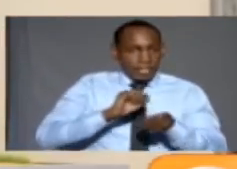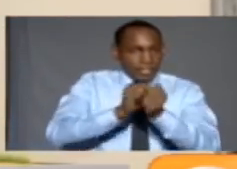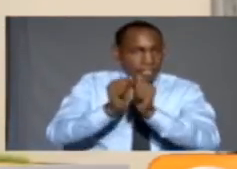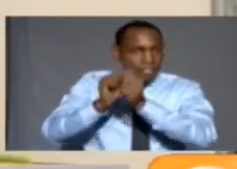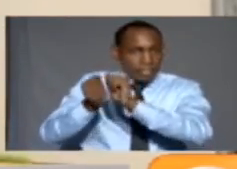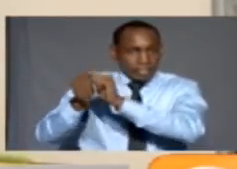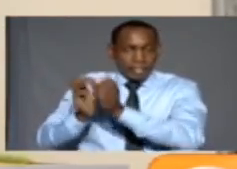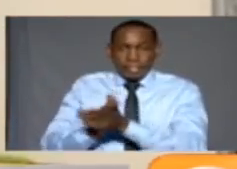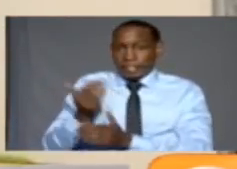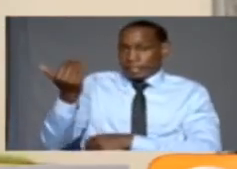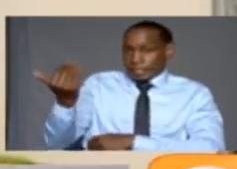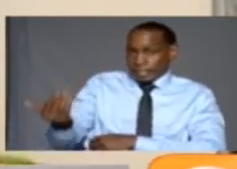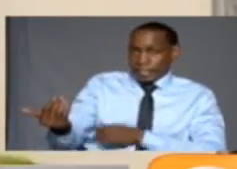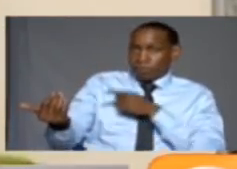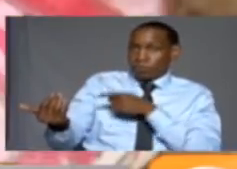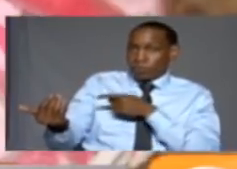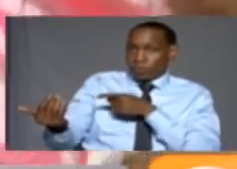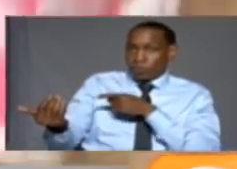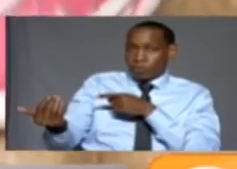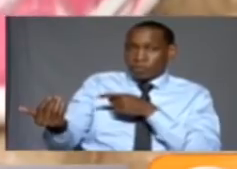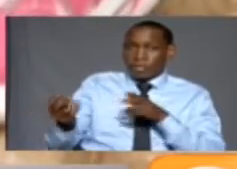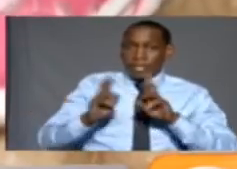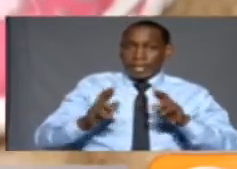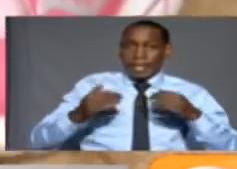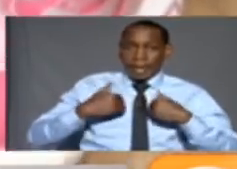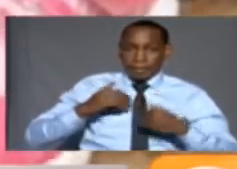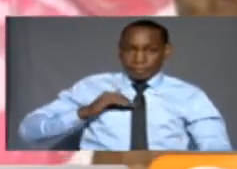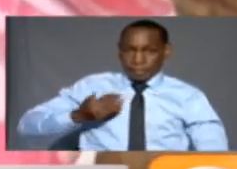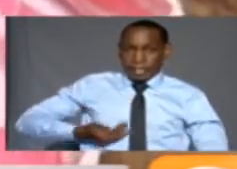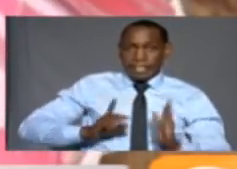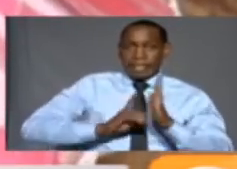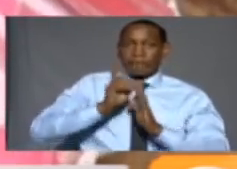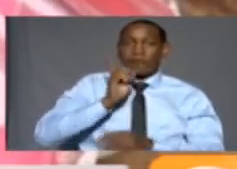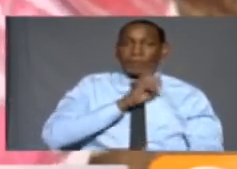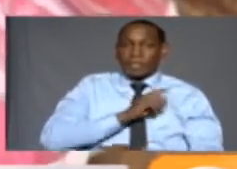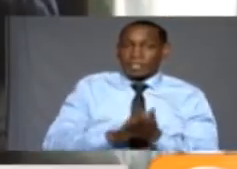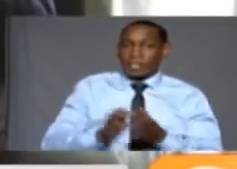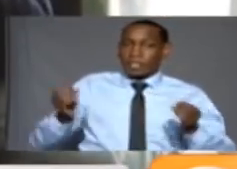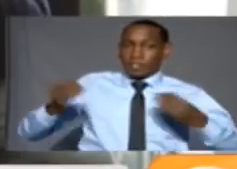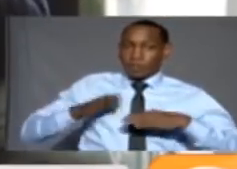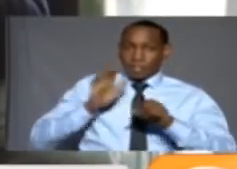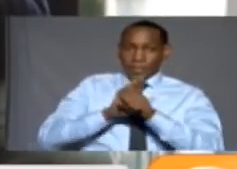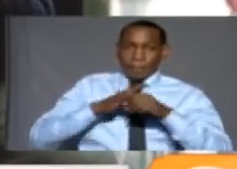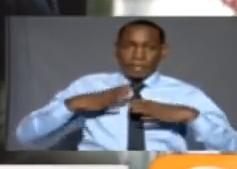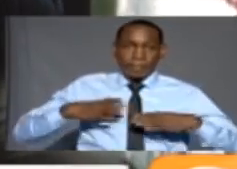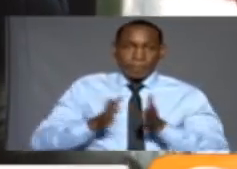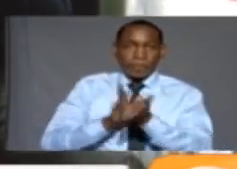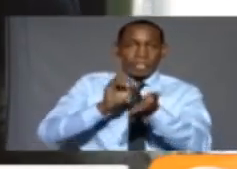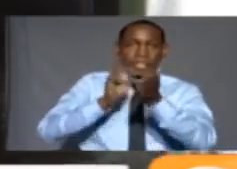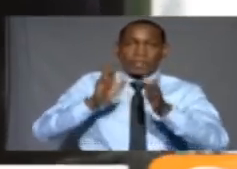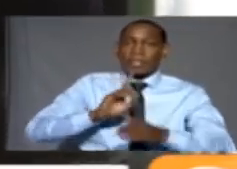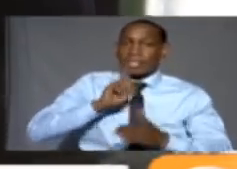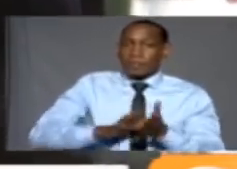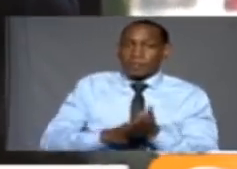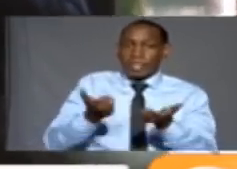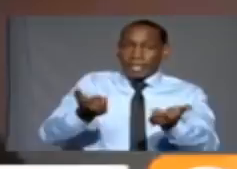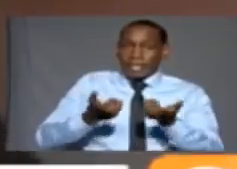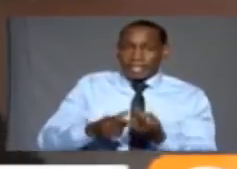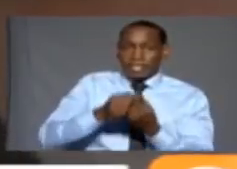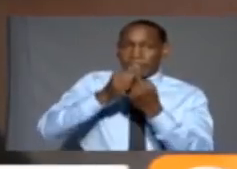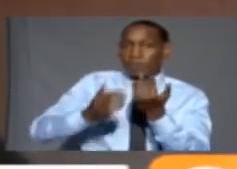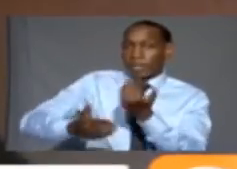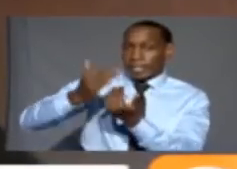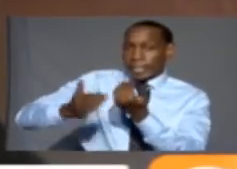Mtoto huyo tayari amemea matiti, amewastaajabisha wengi, huku madaktari wakisema kwamba anahitaji matibabu